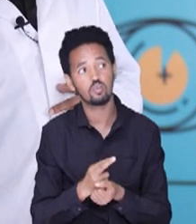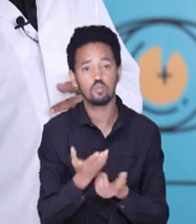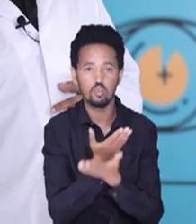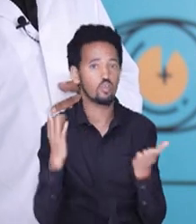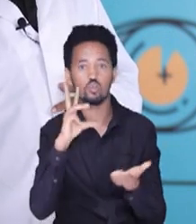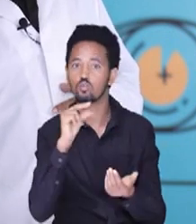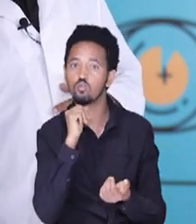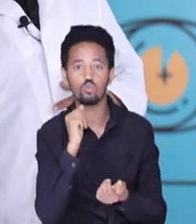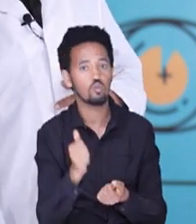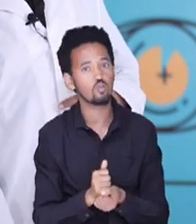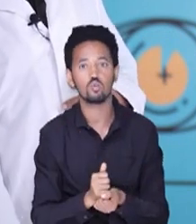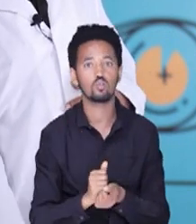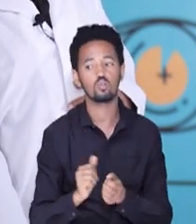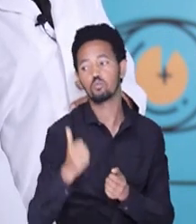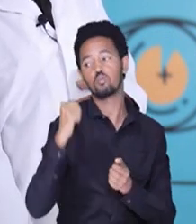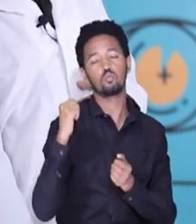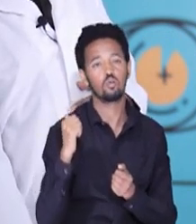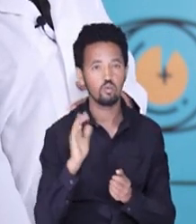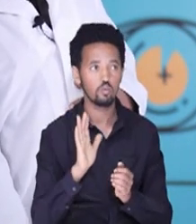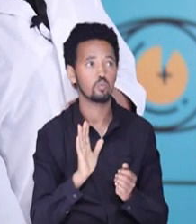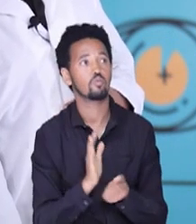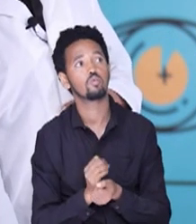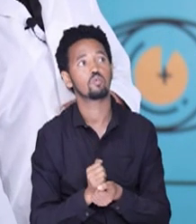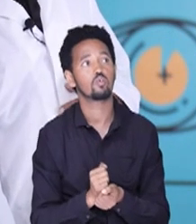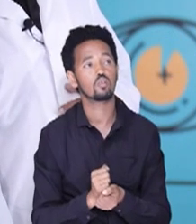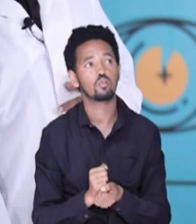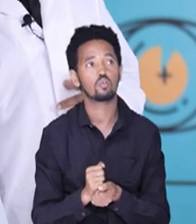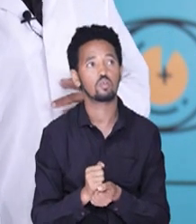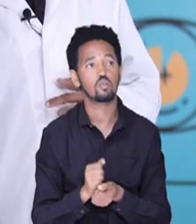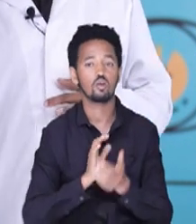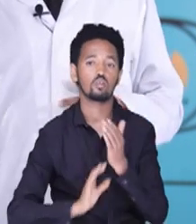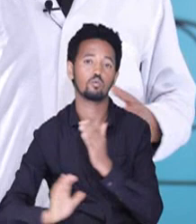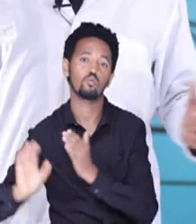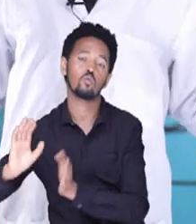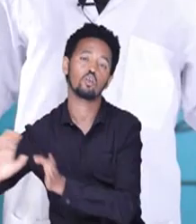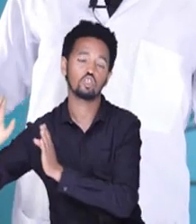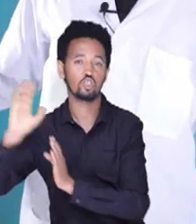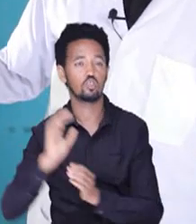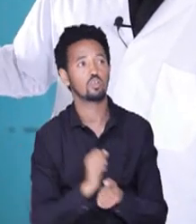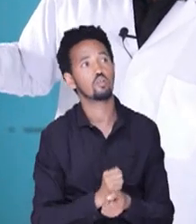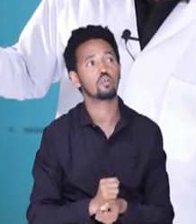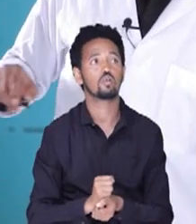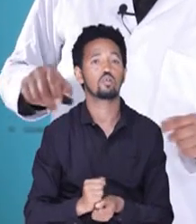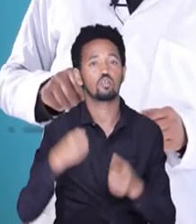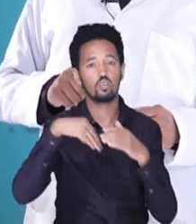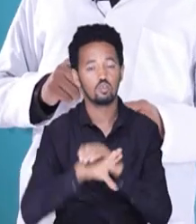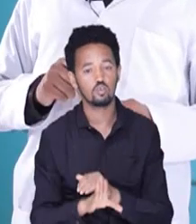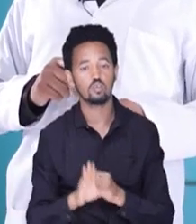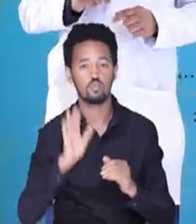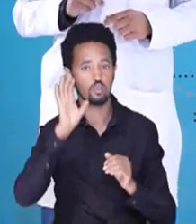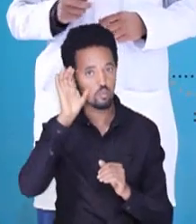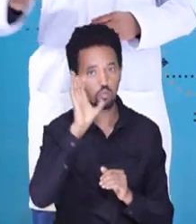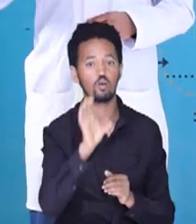there is no benefit from voyage and exploration. By the internal